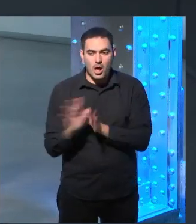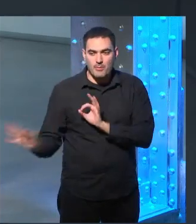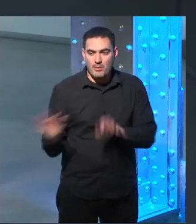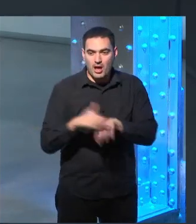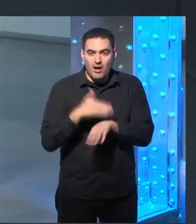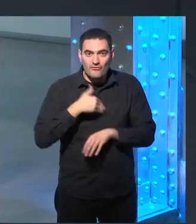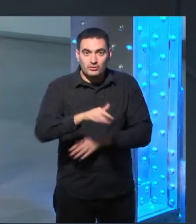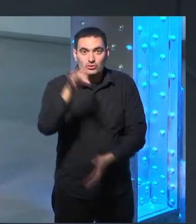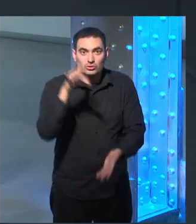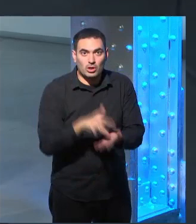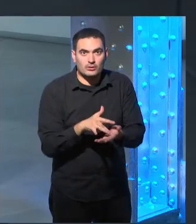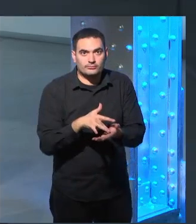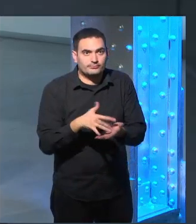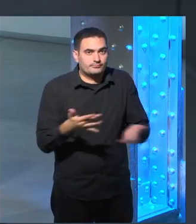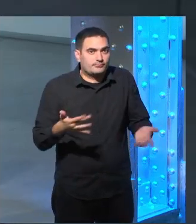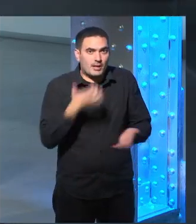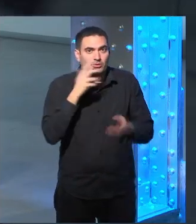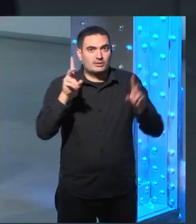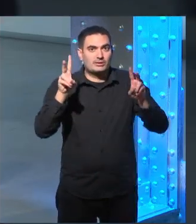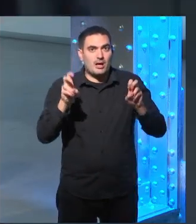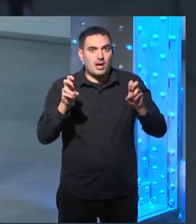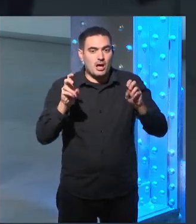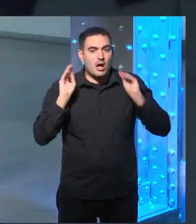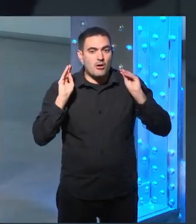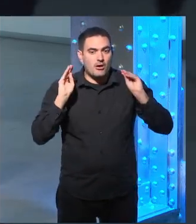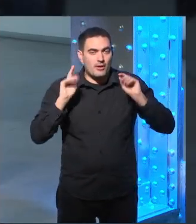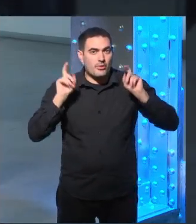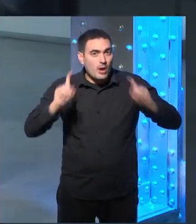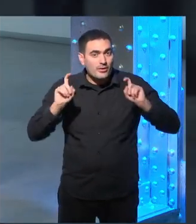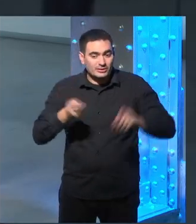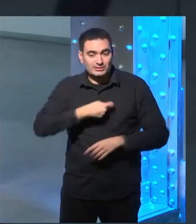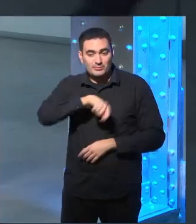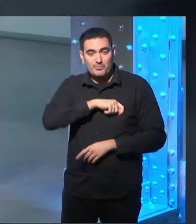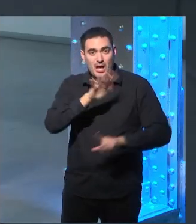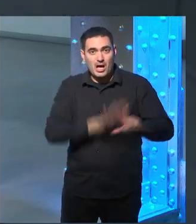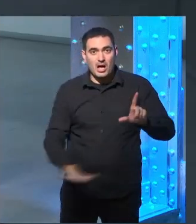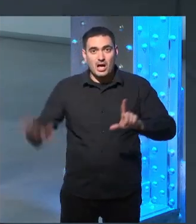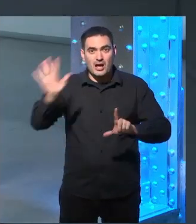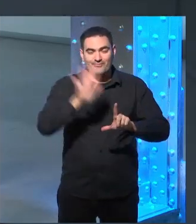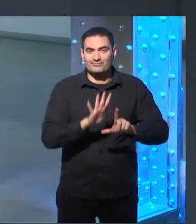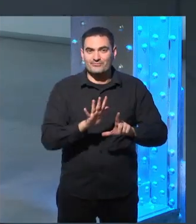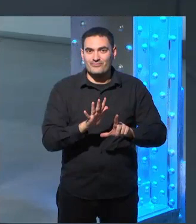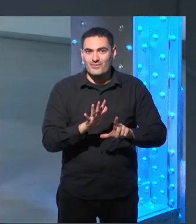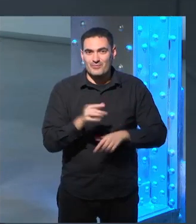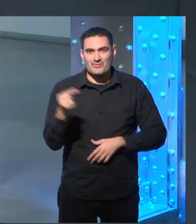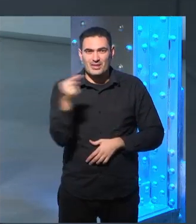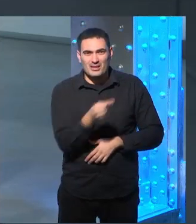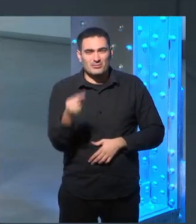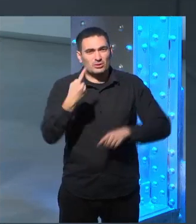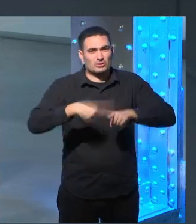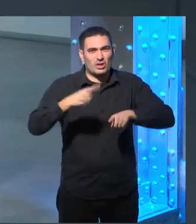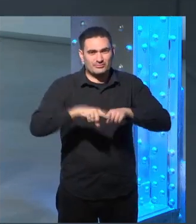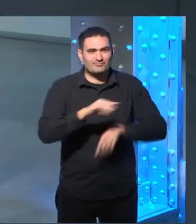of structuring our mind and prepare ourselves for the future world. Education here in Spain may have lots